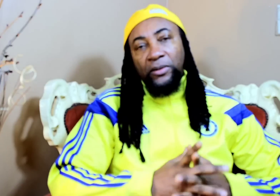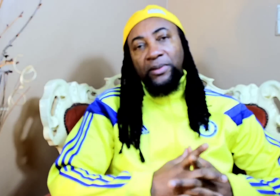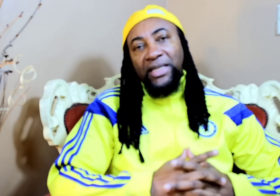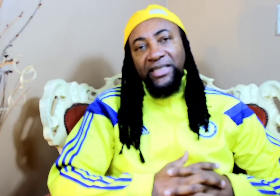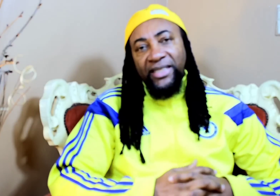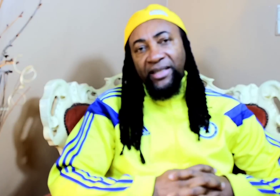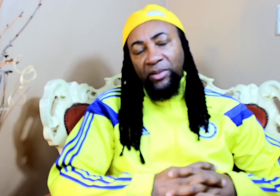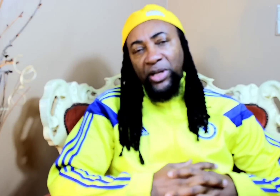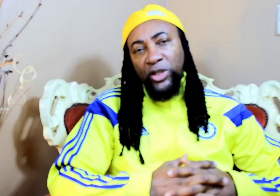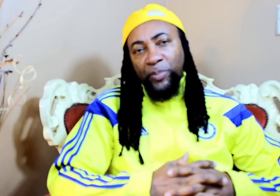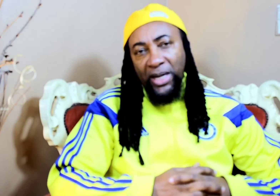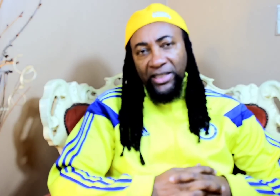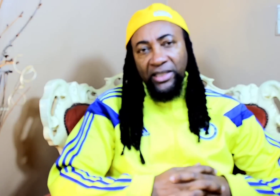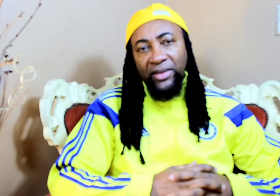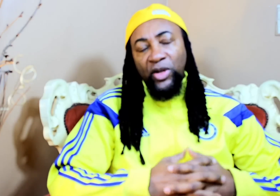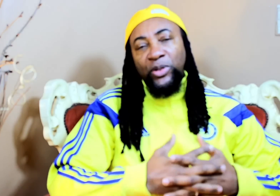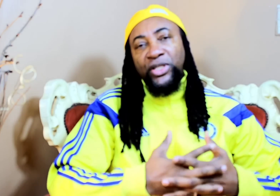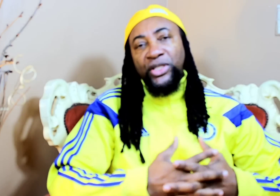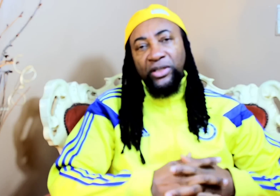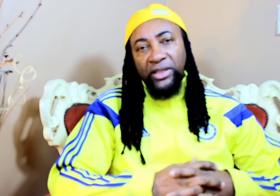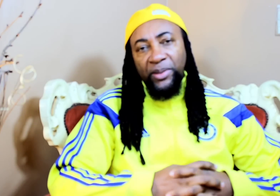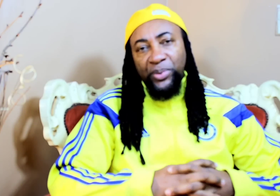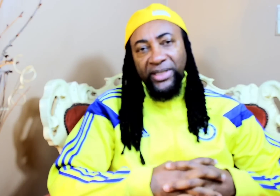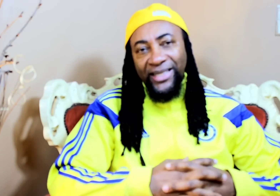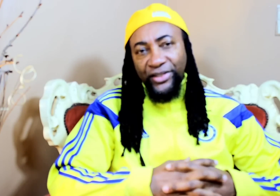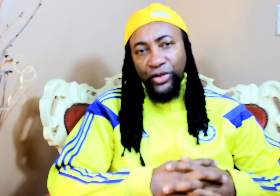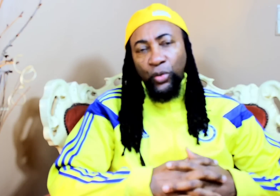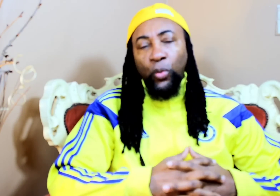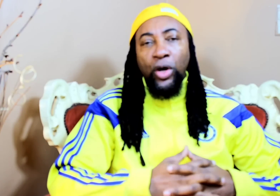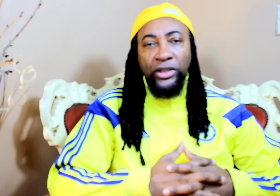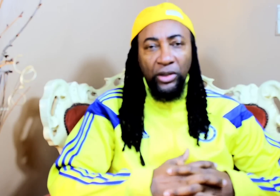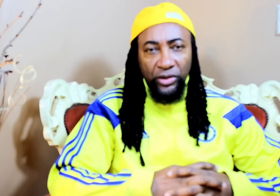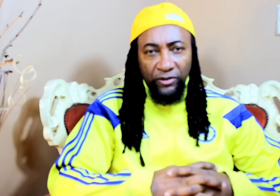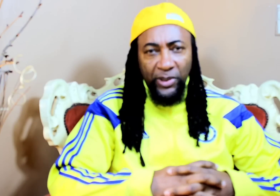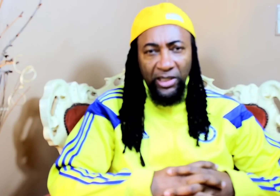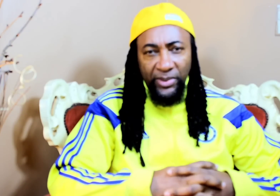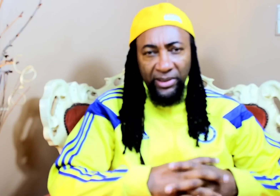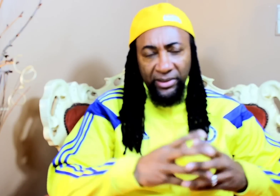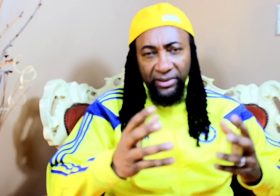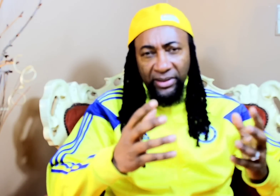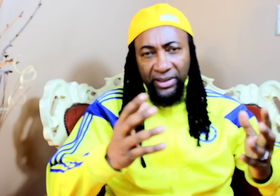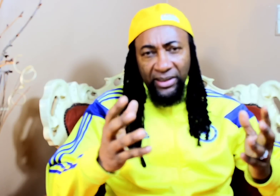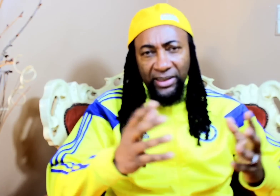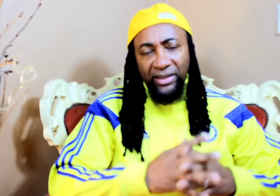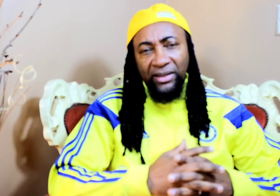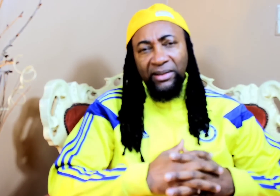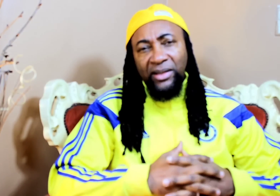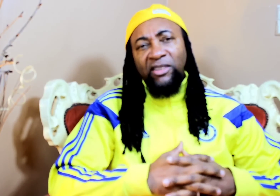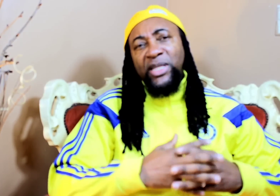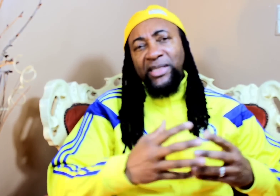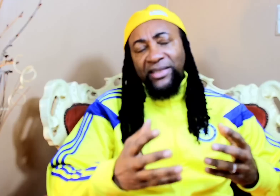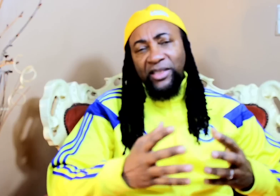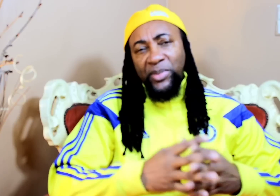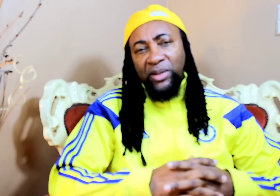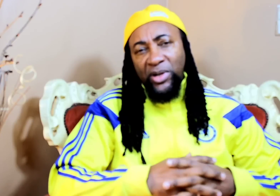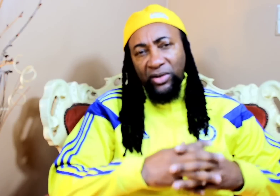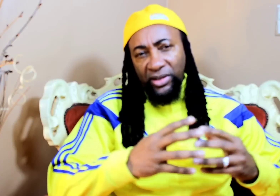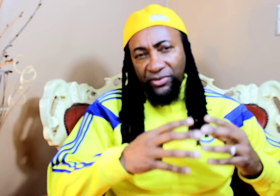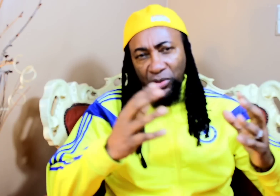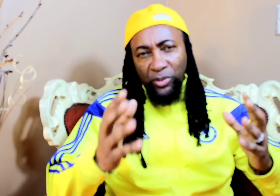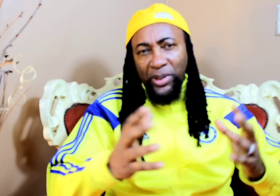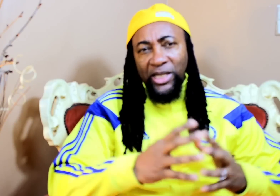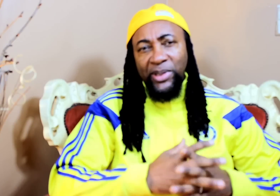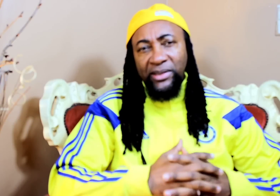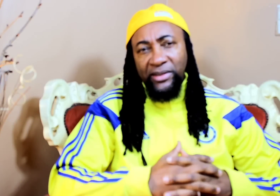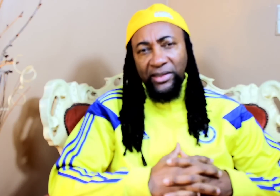Now, as I said, the bill was passed and the opposition in protest walked out of Parliament. And the government actually made a mockery